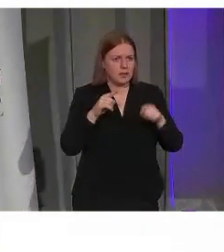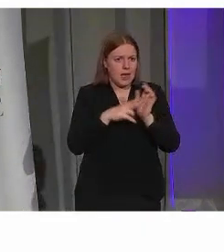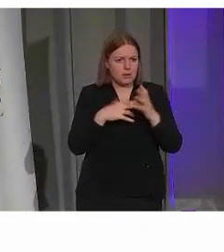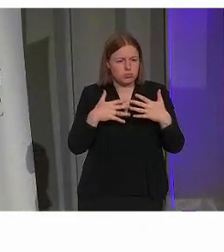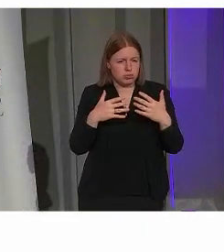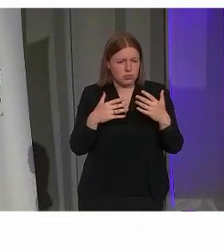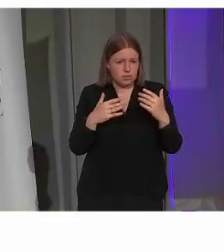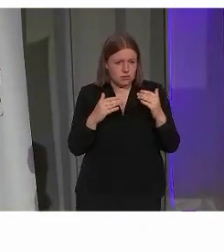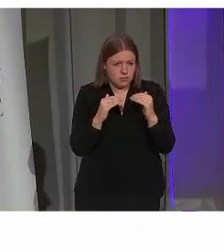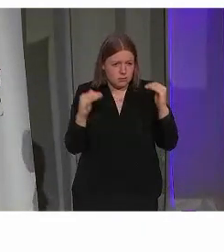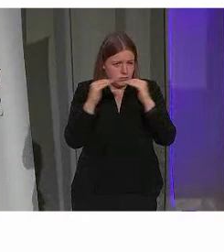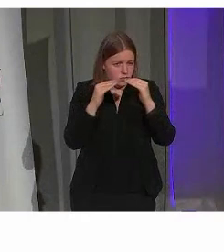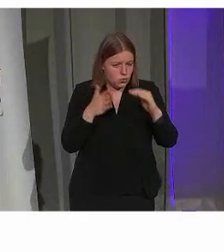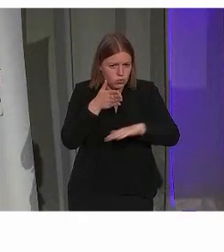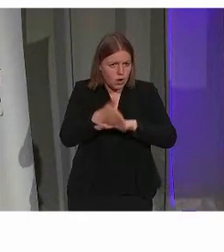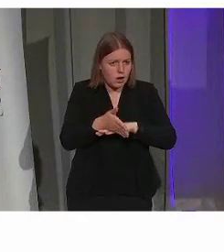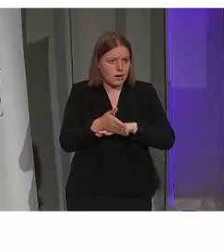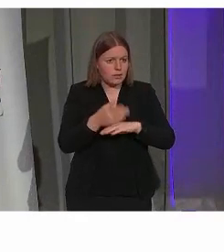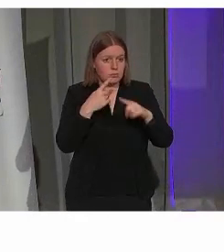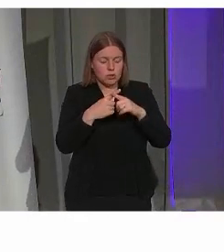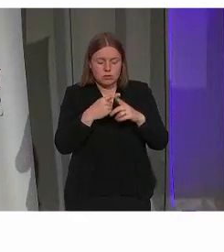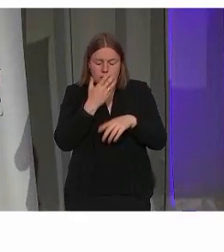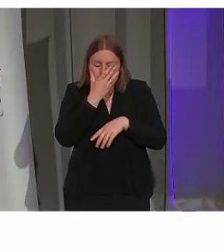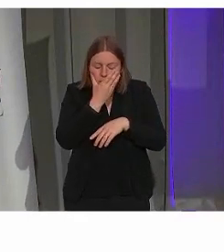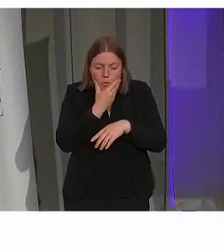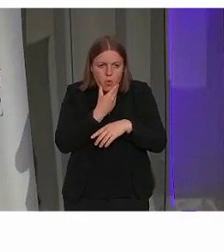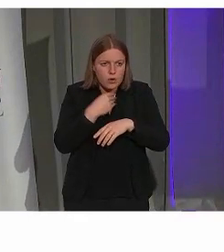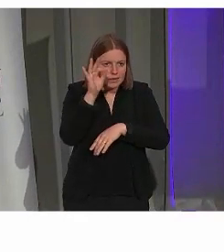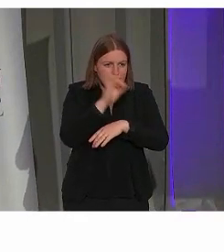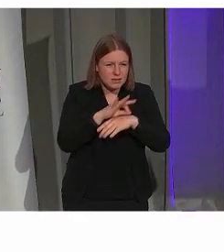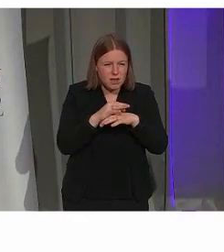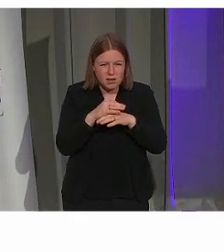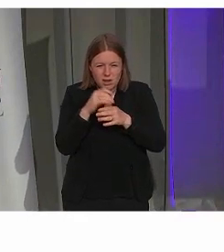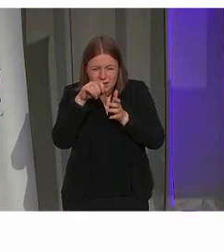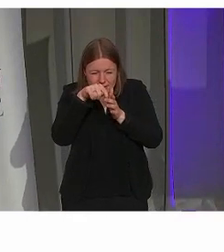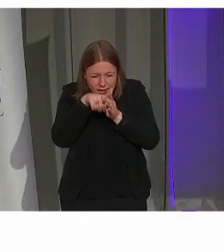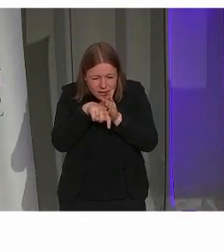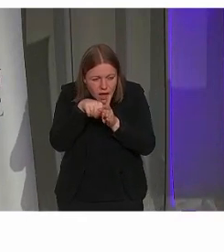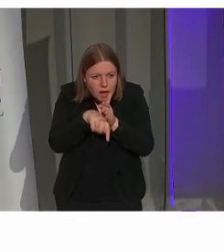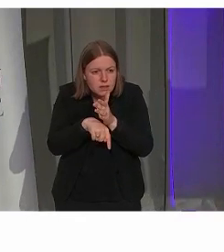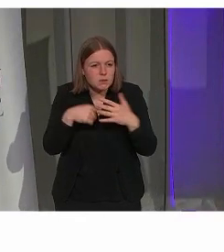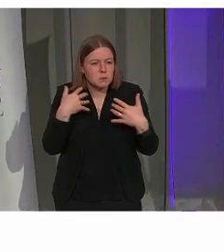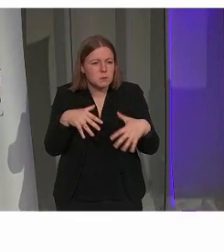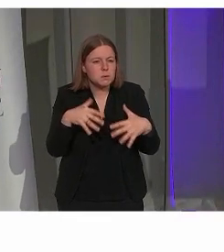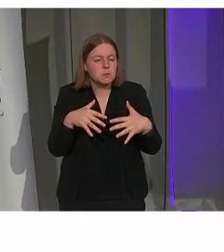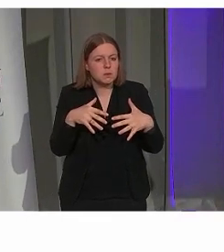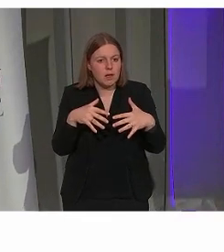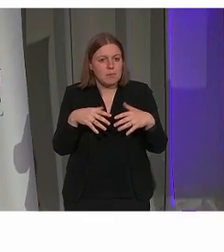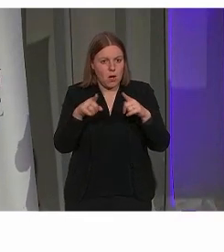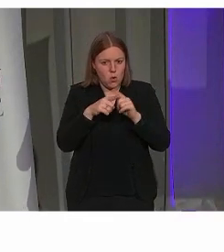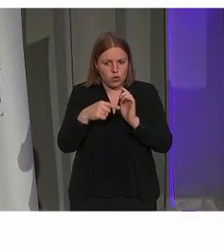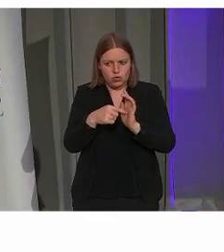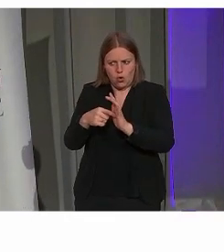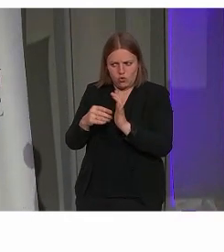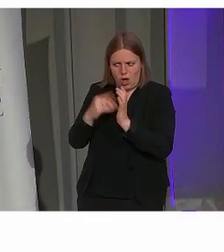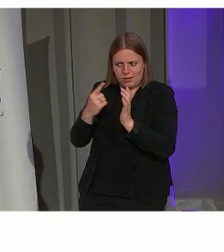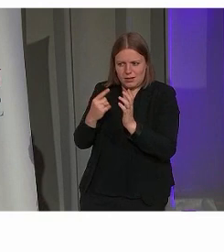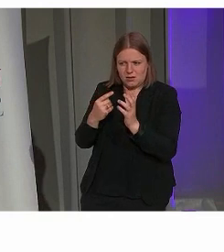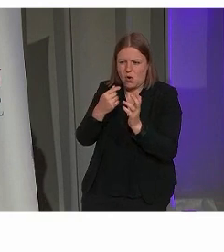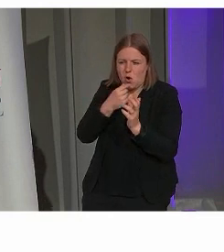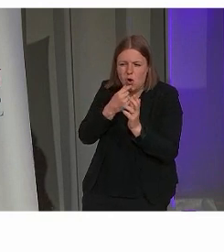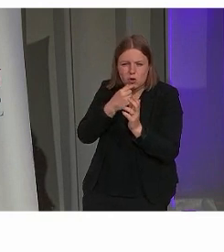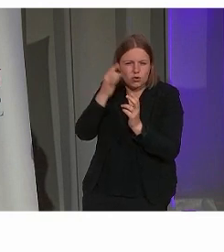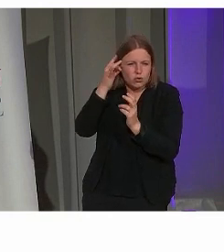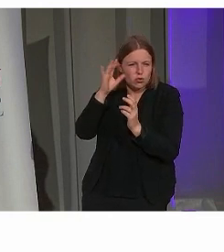access with thoughtful and beautiful detailed design, enhancing the historic cathedral. And the citation for